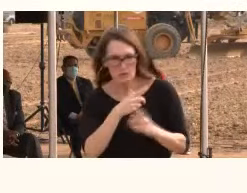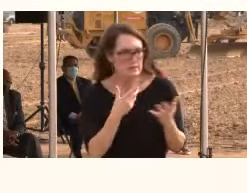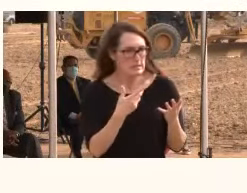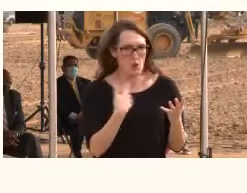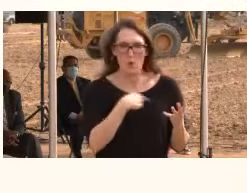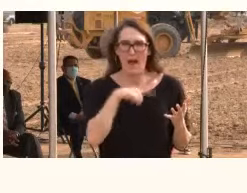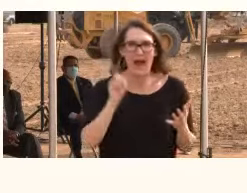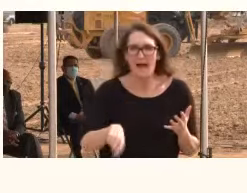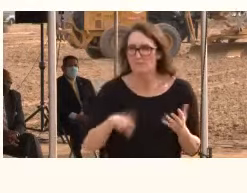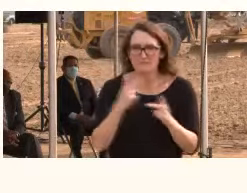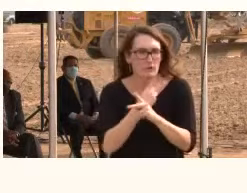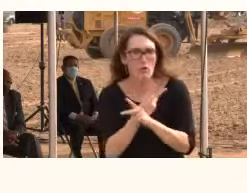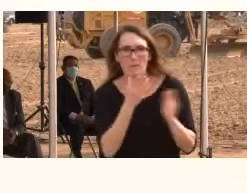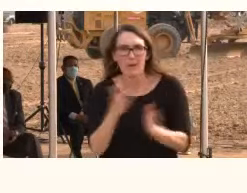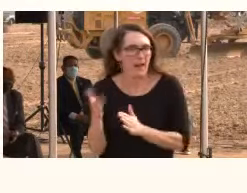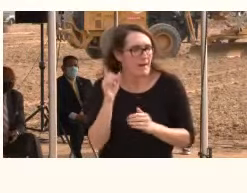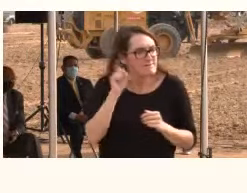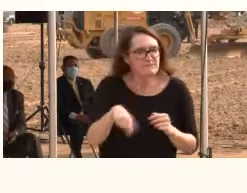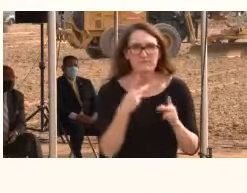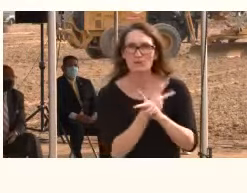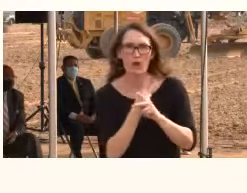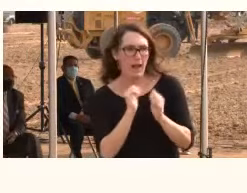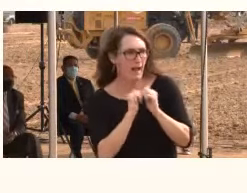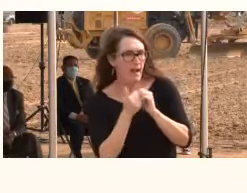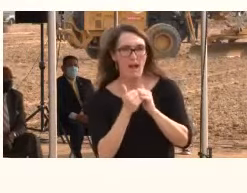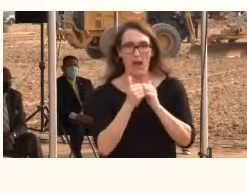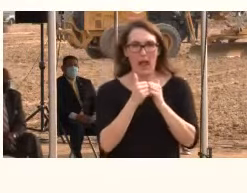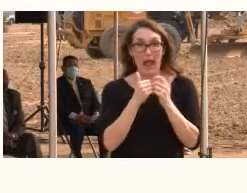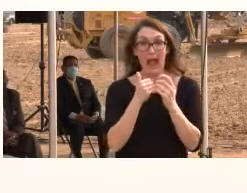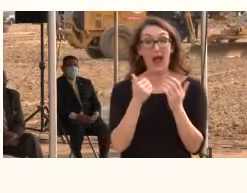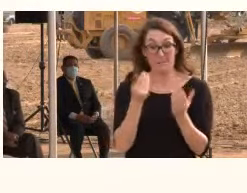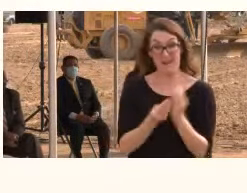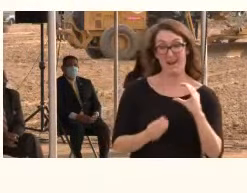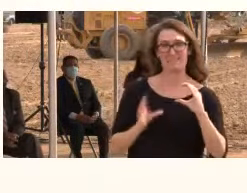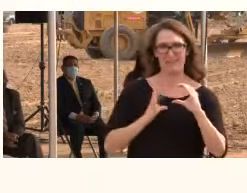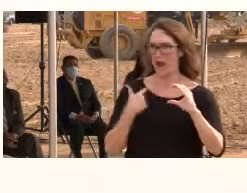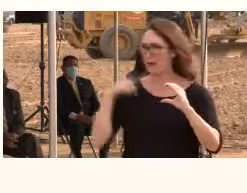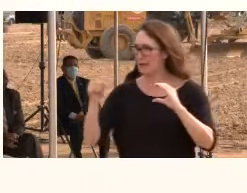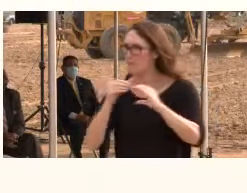we got to do something. We got to figure out how we can leverage this stuff.